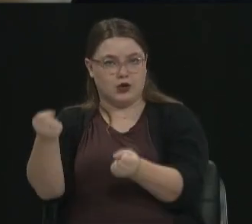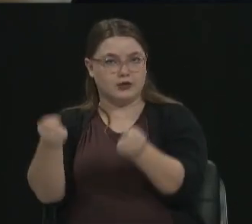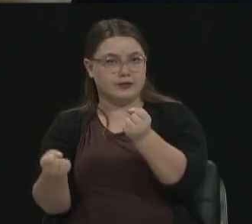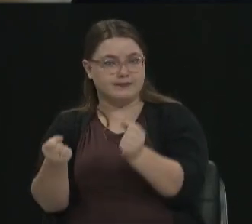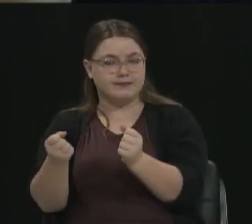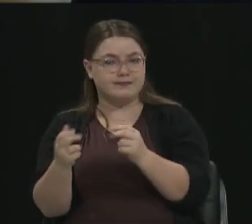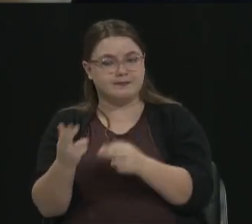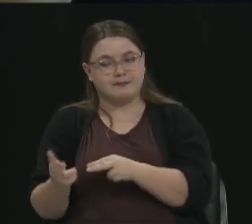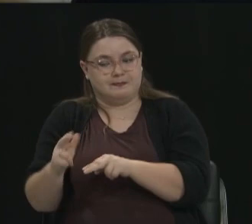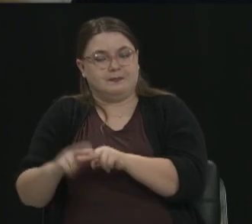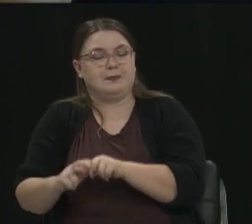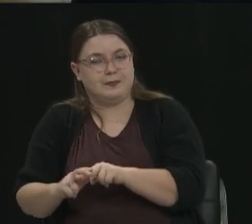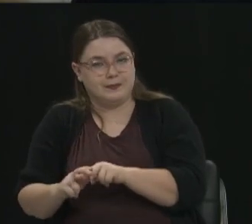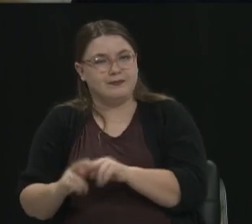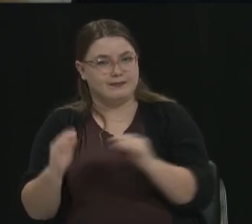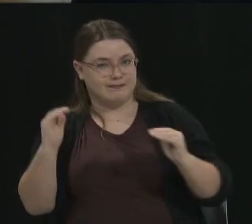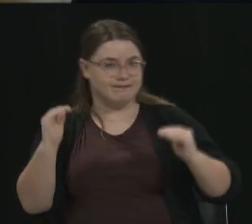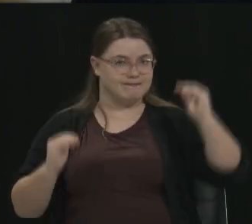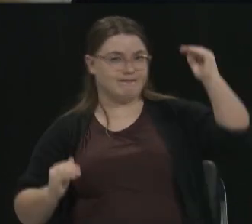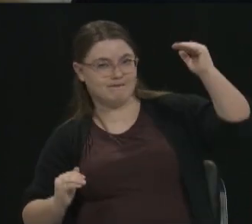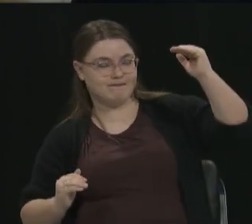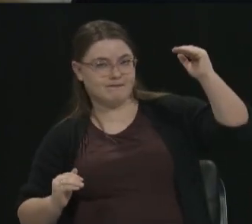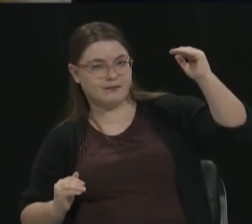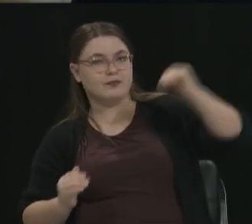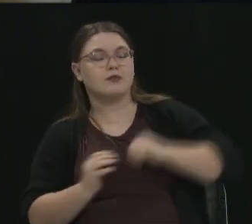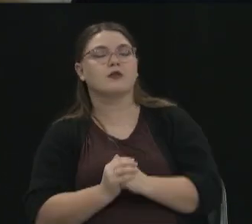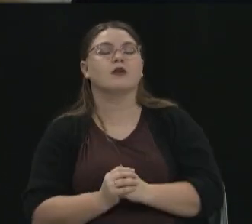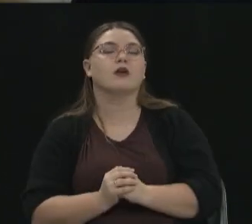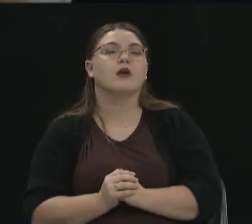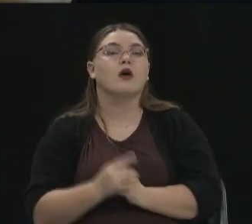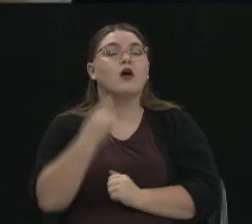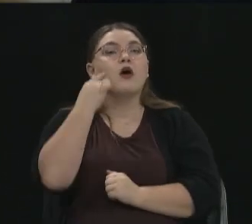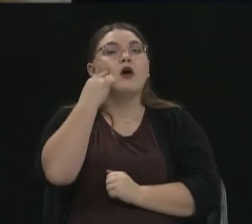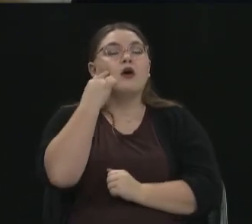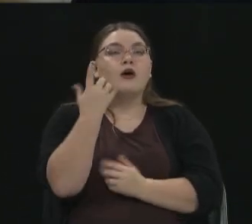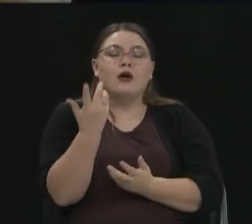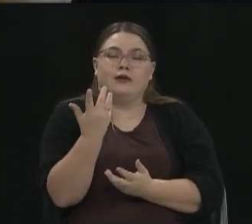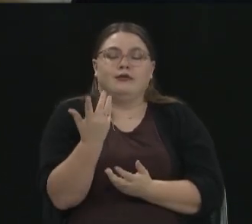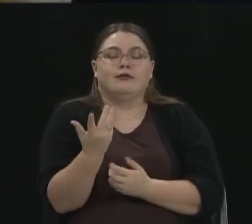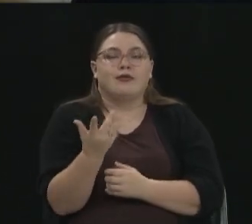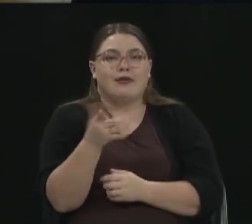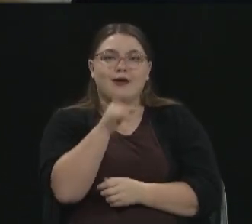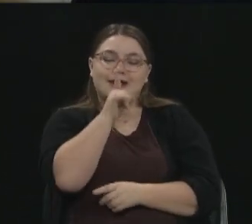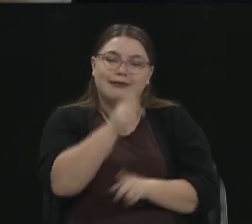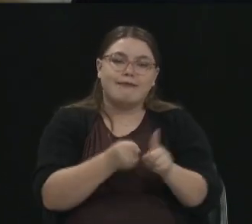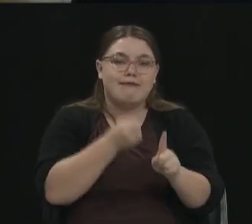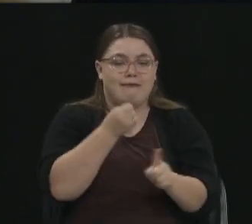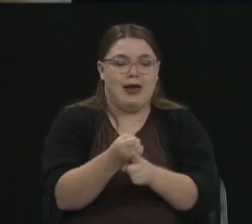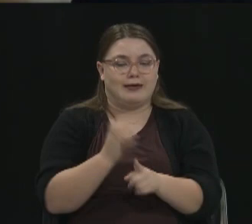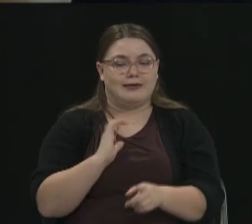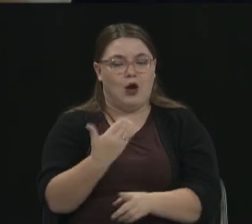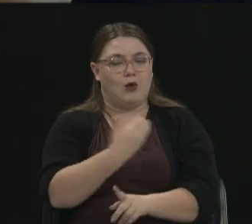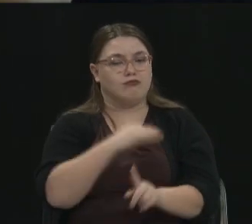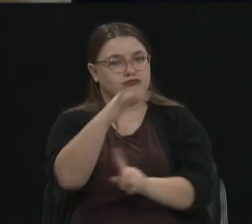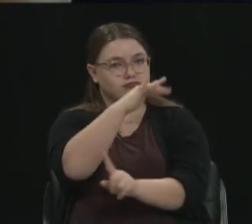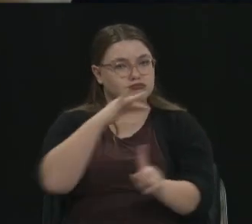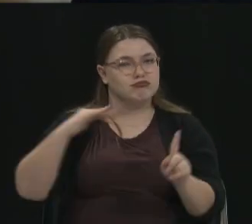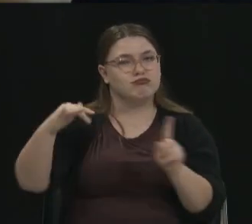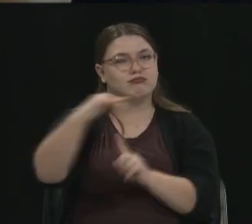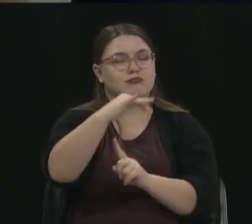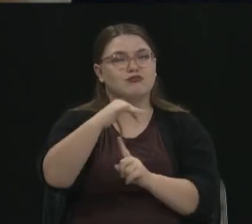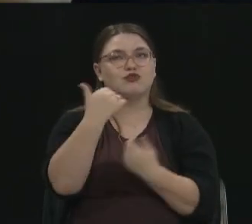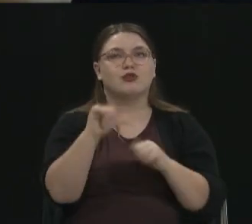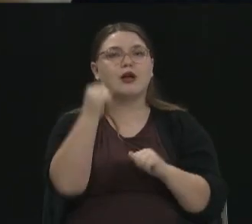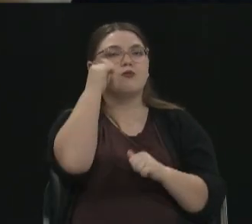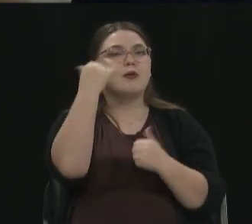prevent clean air. And so why would because I think I'm trying to remember the estimate that, the estimate